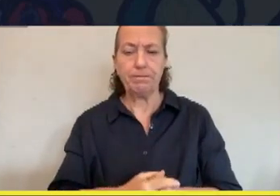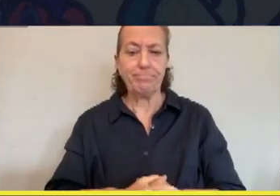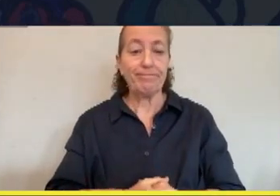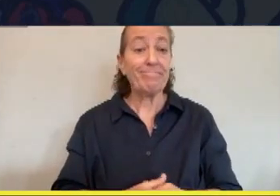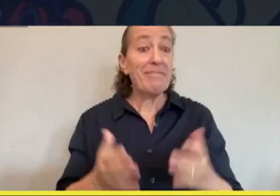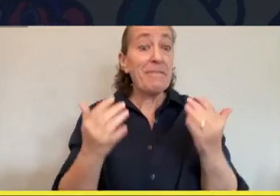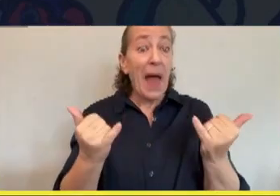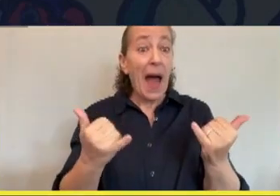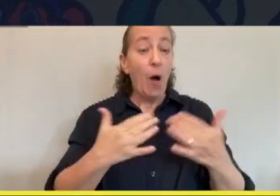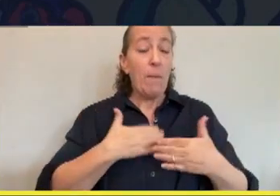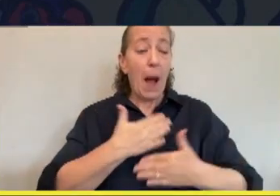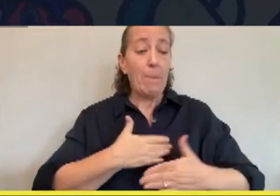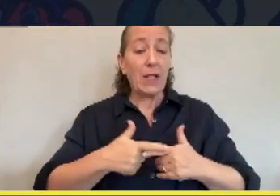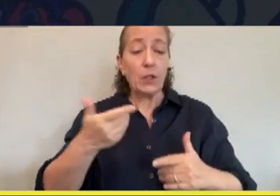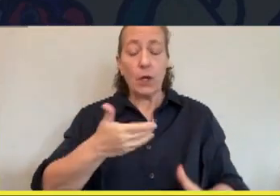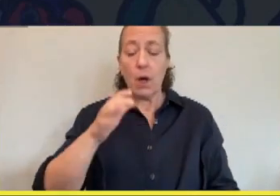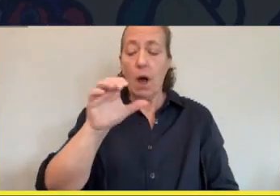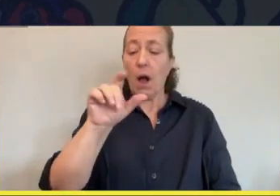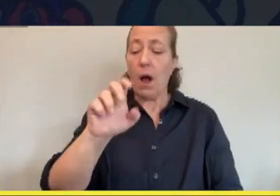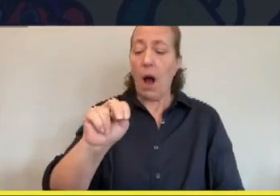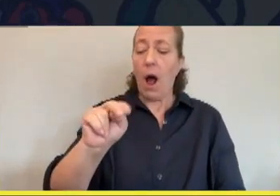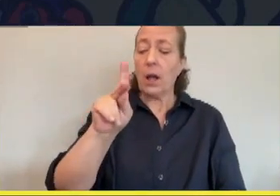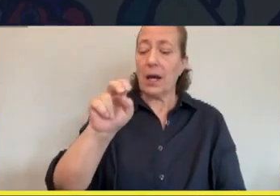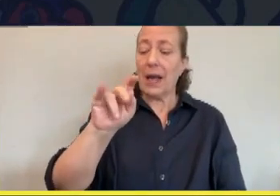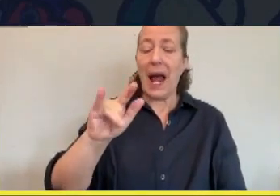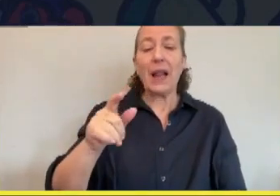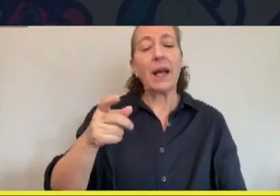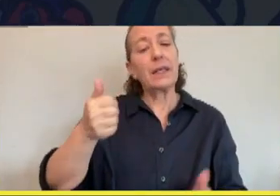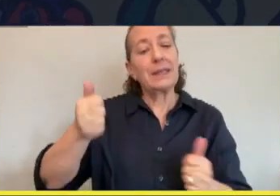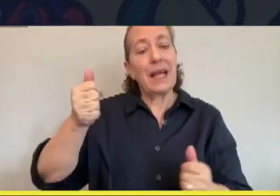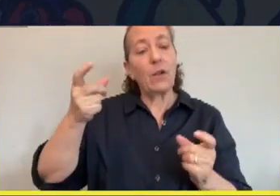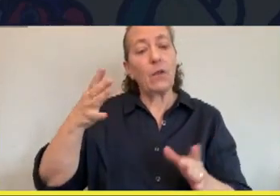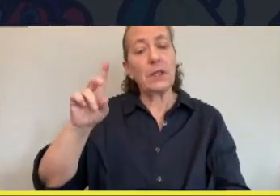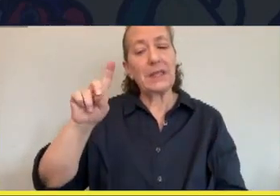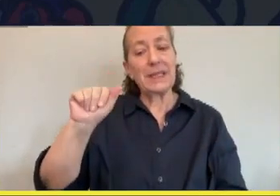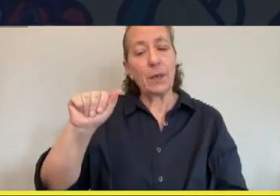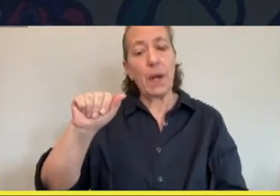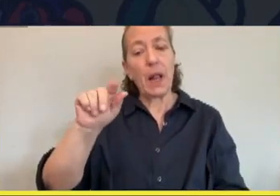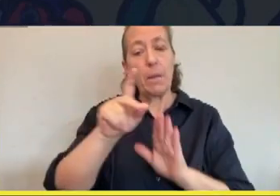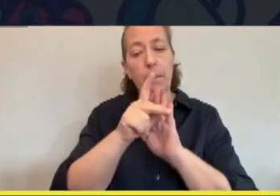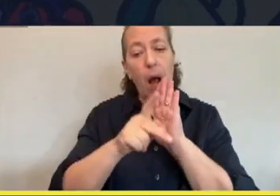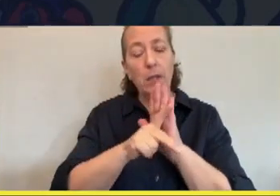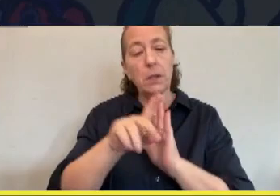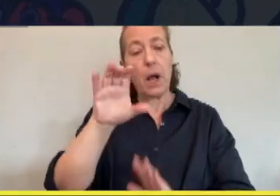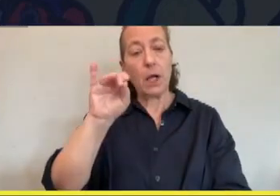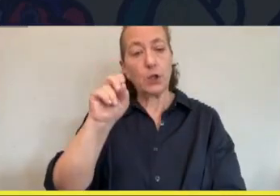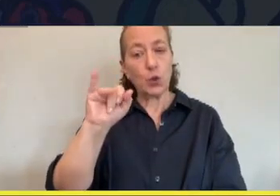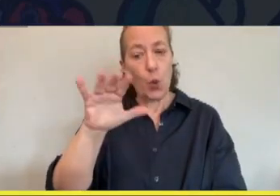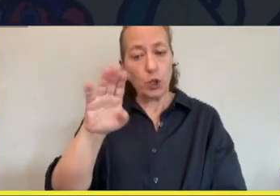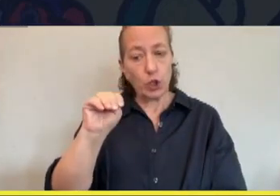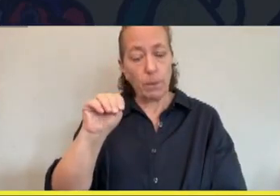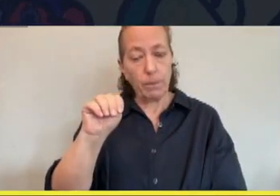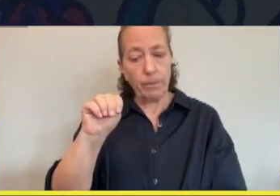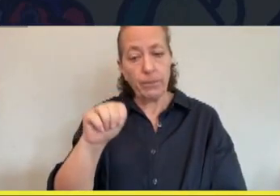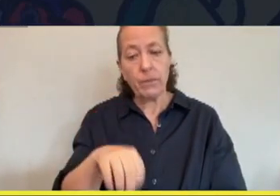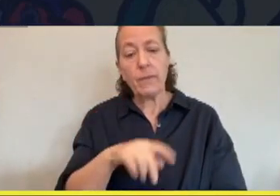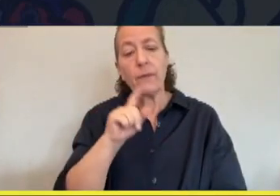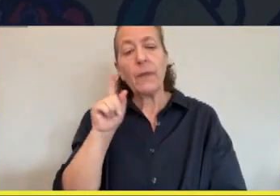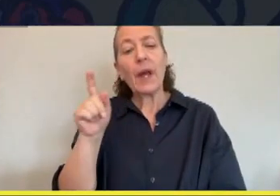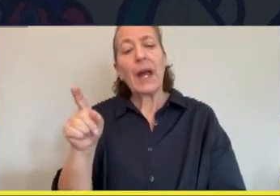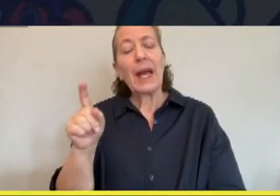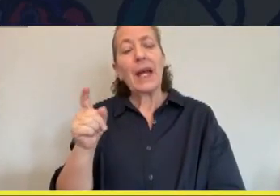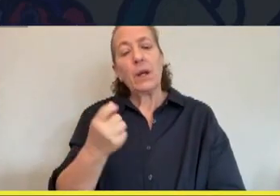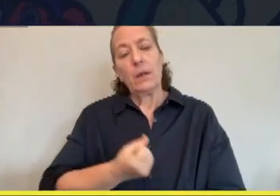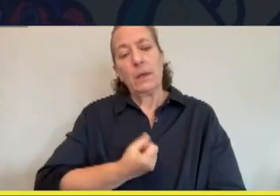to welcome Colin Killick, the Executive Director at the Disability Policy Consortium. Colin will read their original